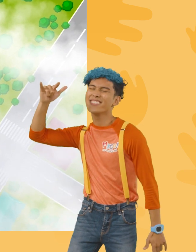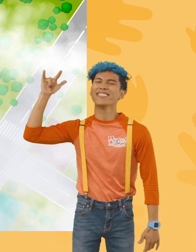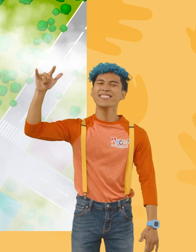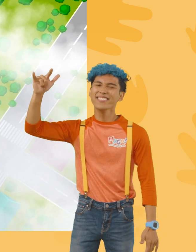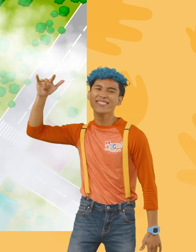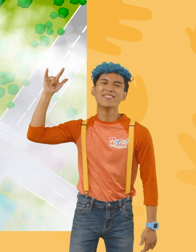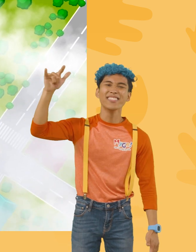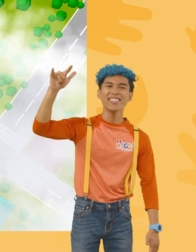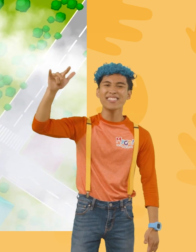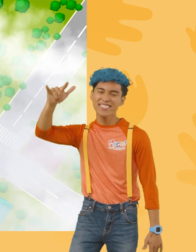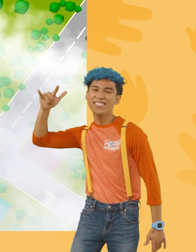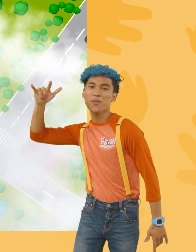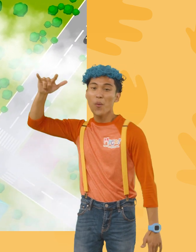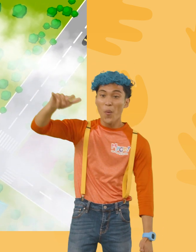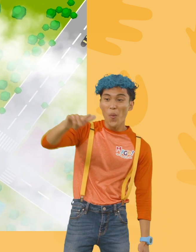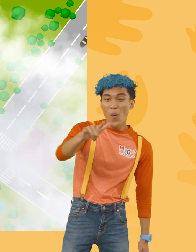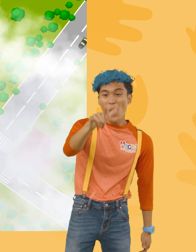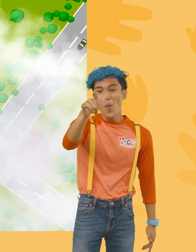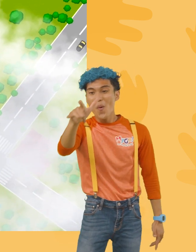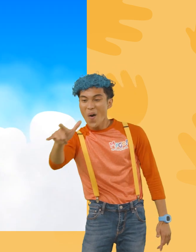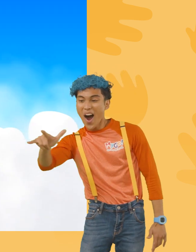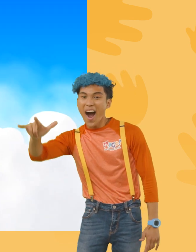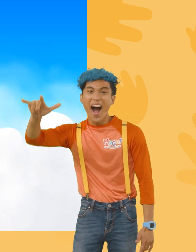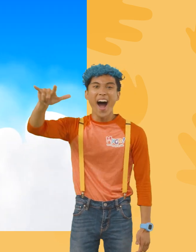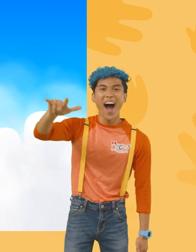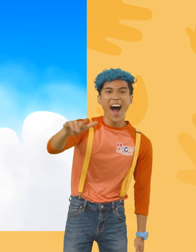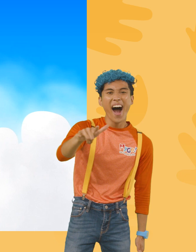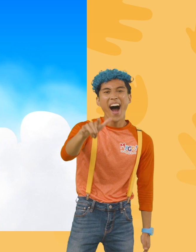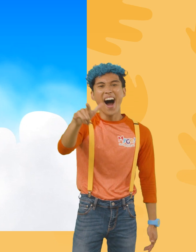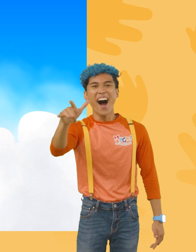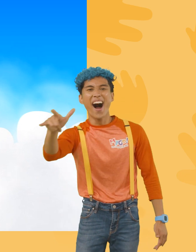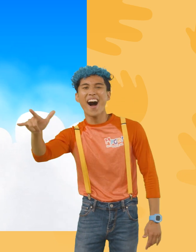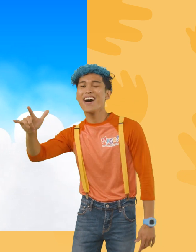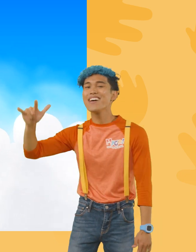Airplanes, airplanes, flying all around the sky.